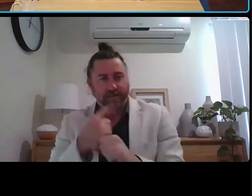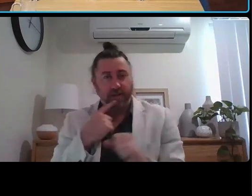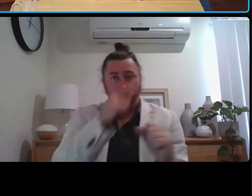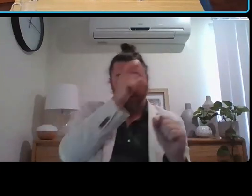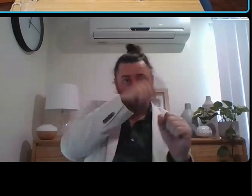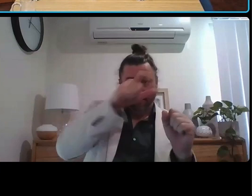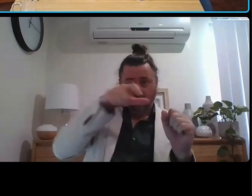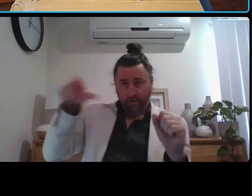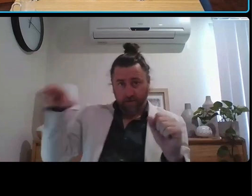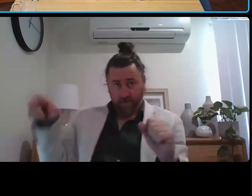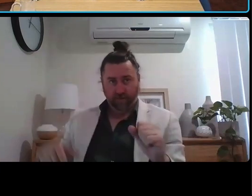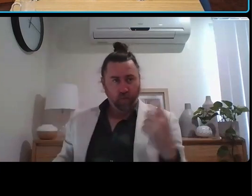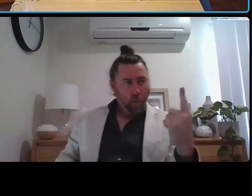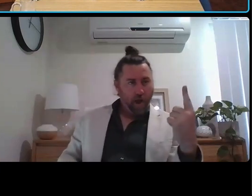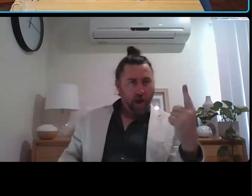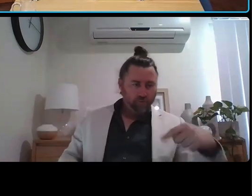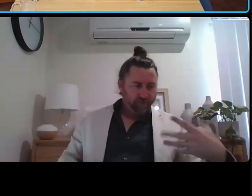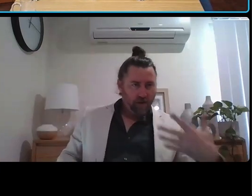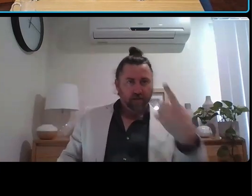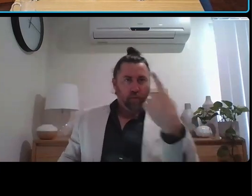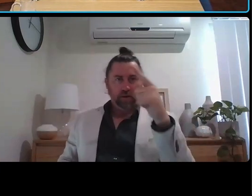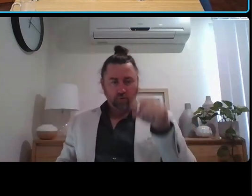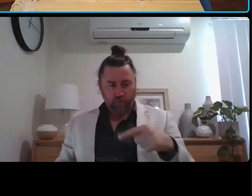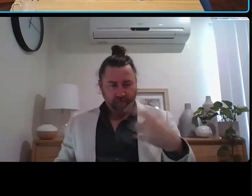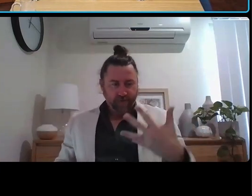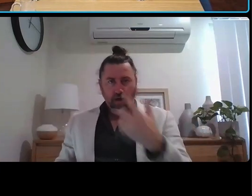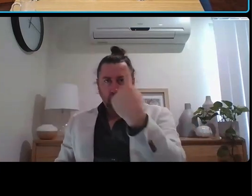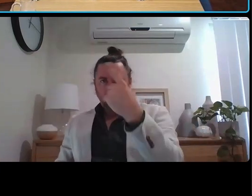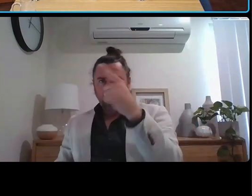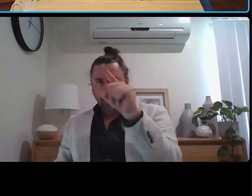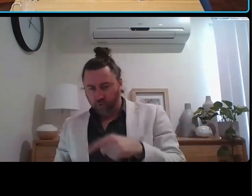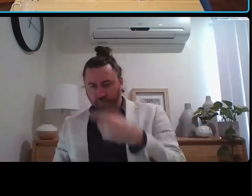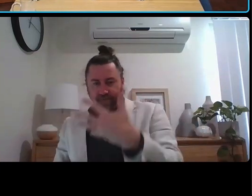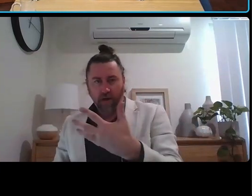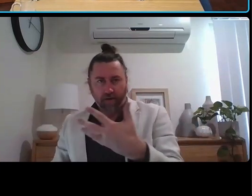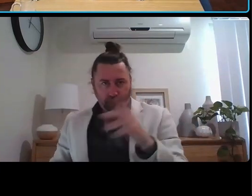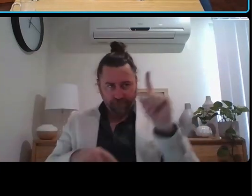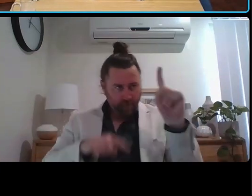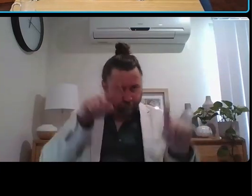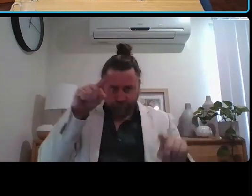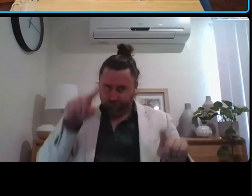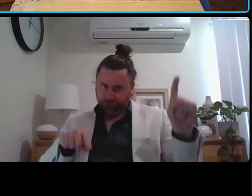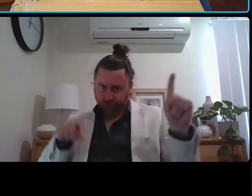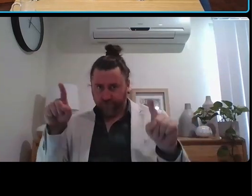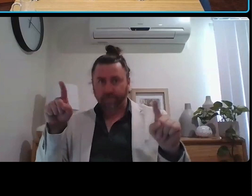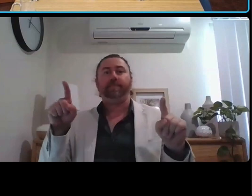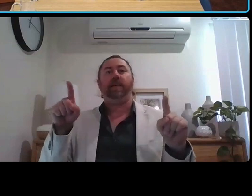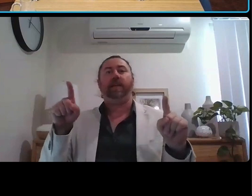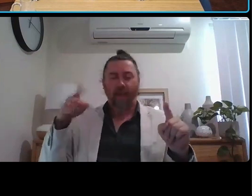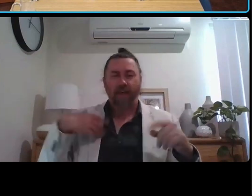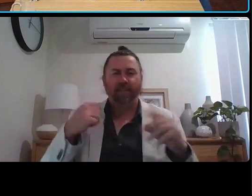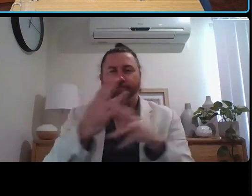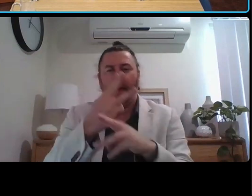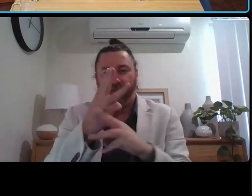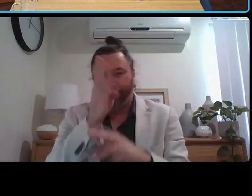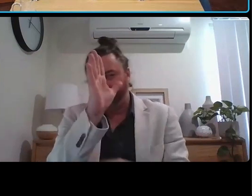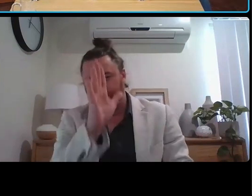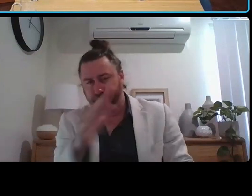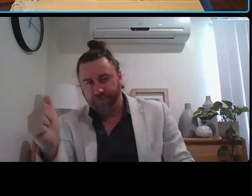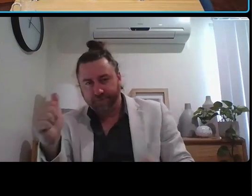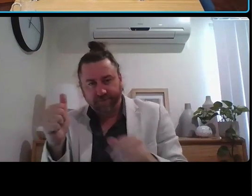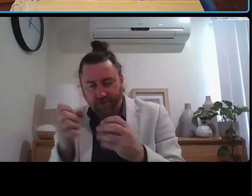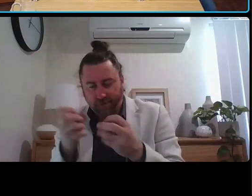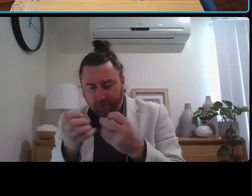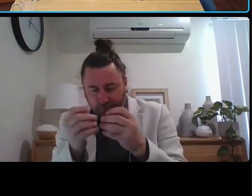quality indicator domains across those crucial areas of care that I've mentioned. Those are summed, and you'll see on the next slide,